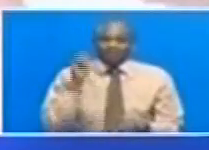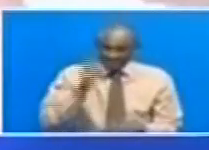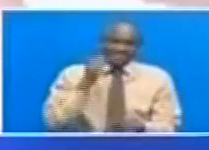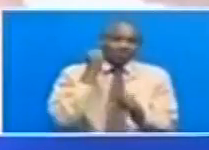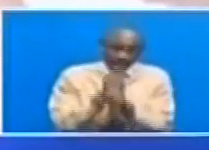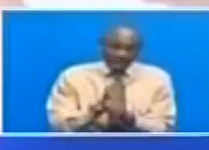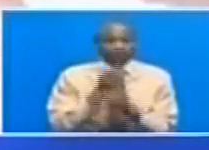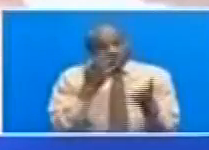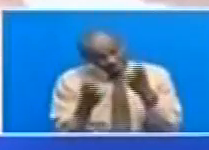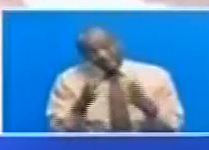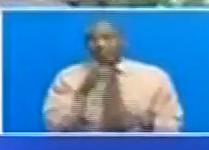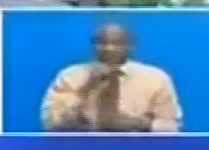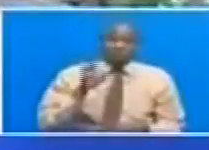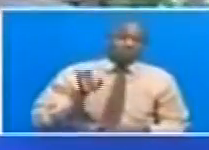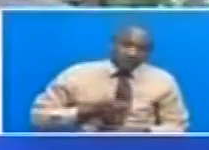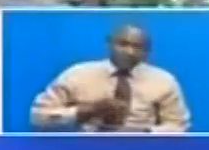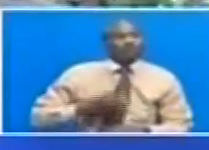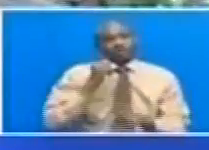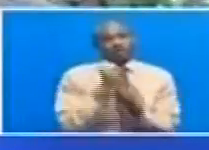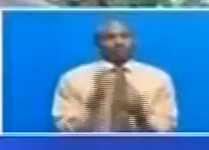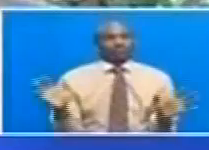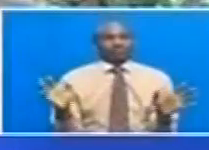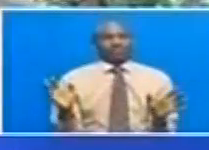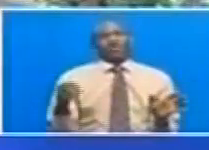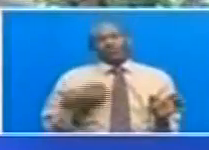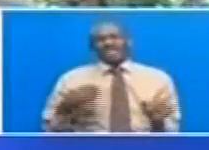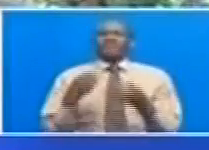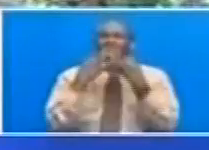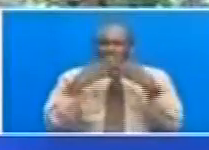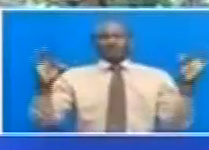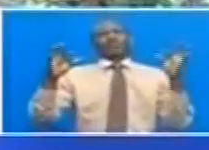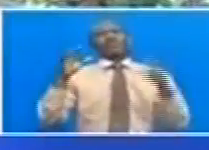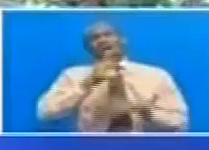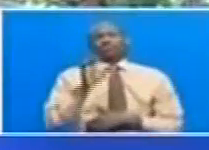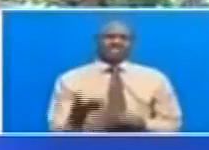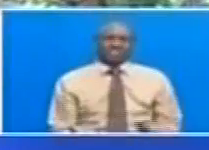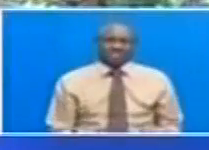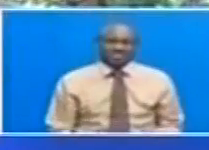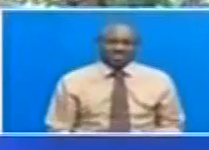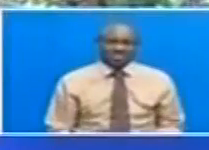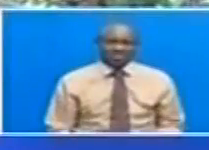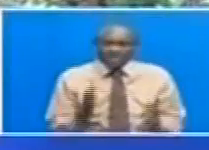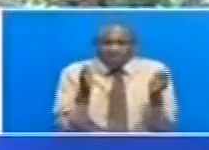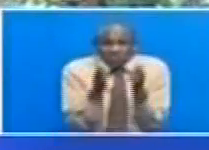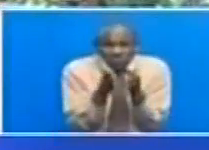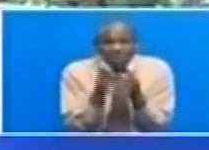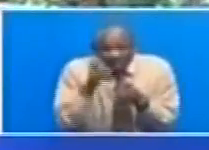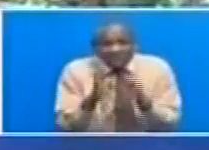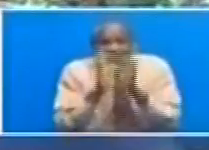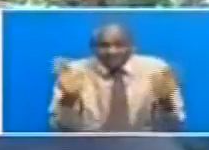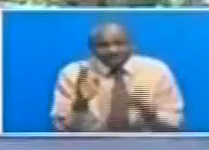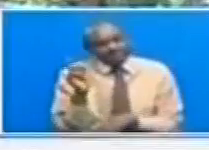wote hata kama wanasema ni ya wanaume. We are liberal county. Sisi ni watu tuko liberal. We are not conservative. Wala watu wakisema